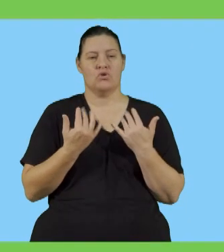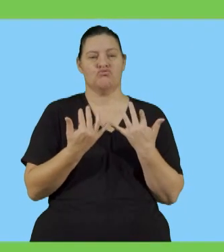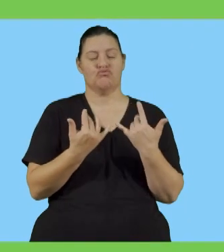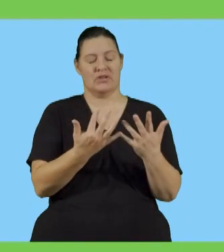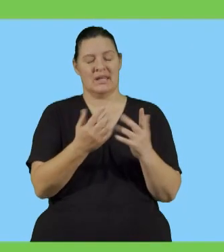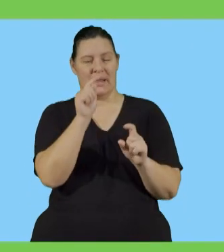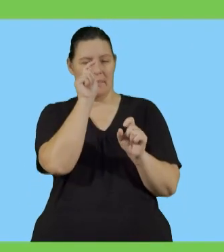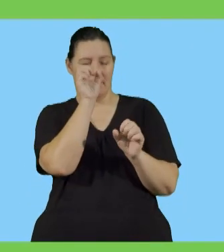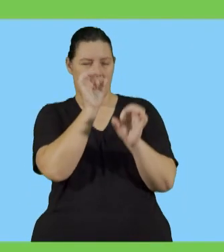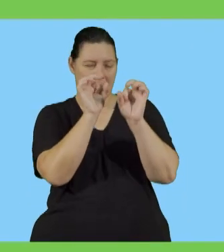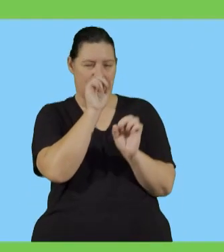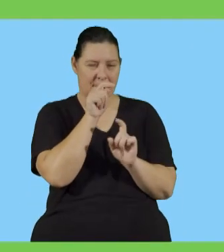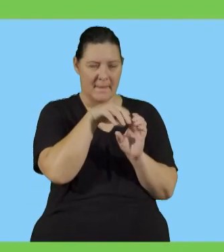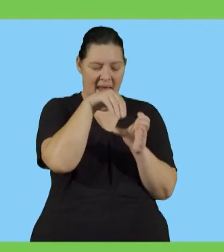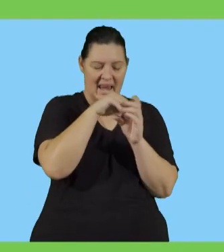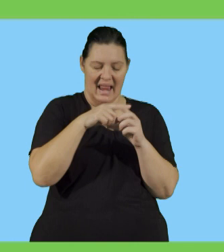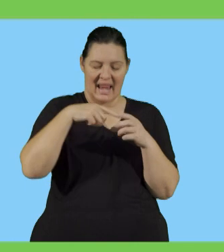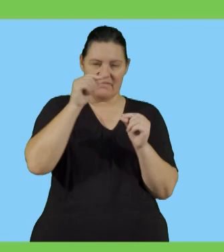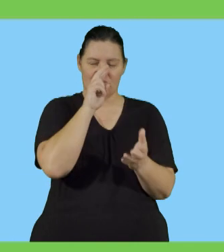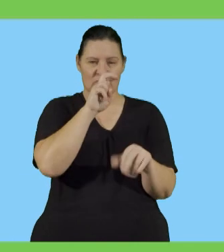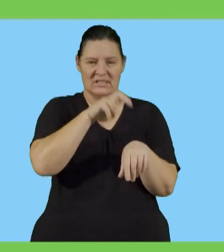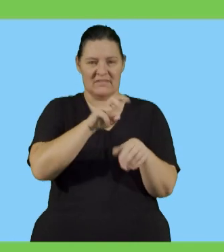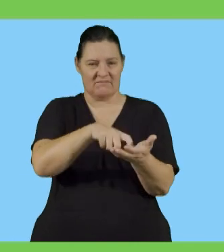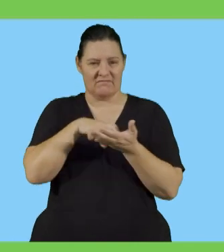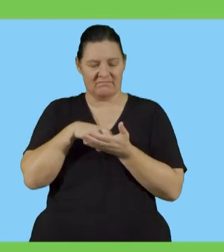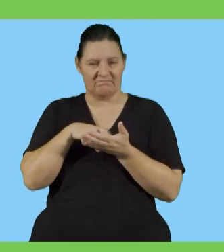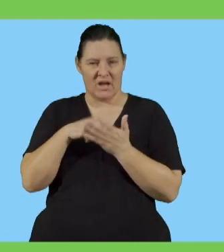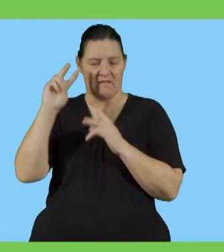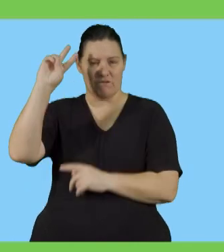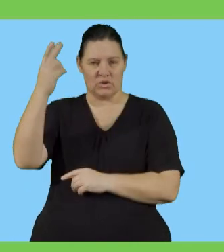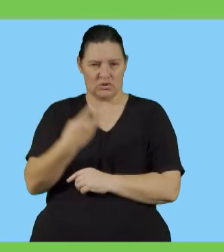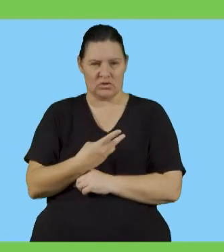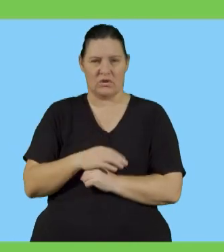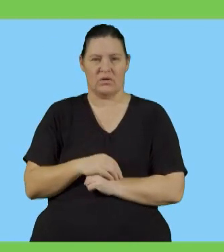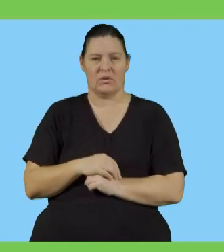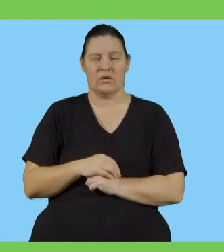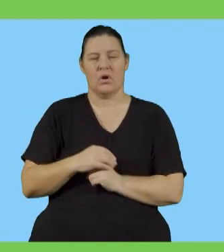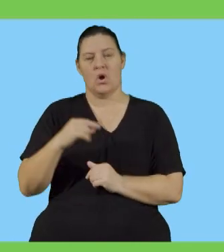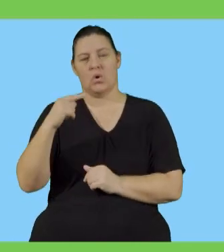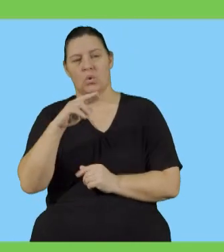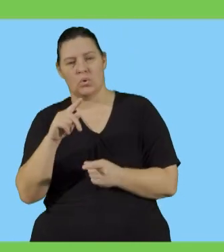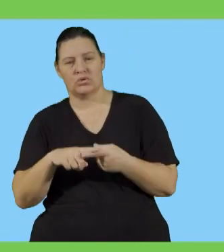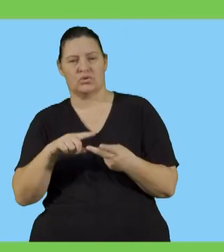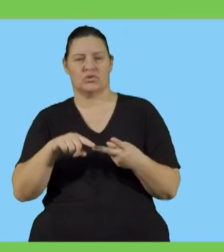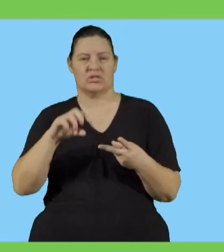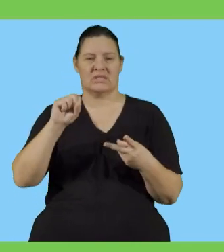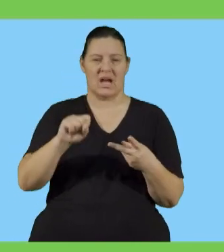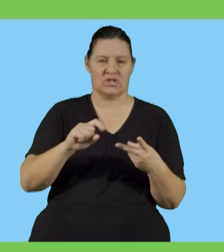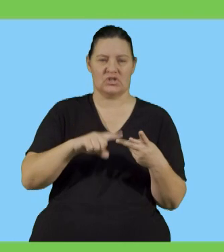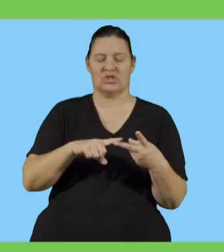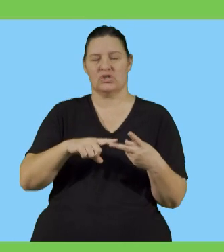green pigment in the leaves required for photosynthesis. We have A, glucose, B, starch,